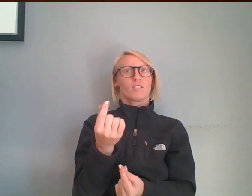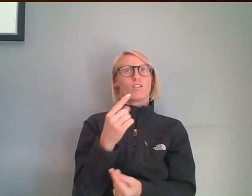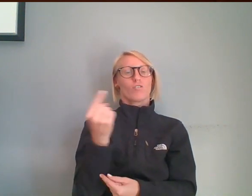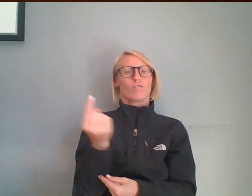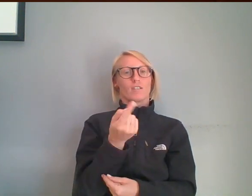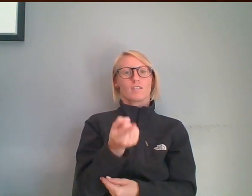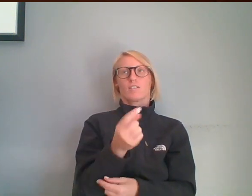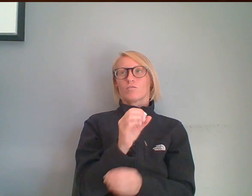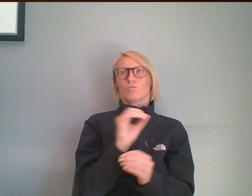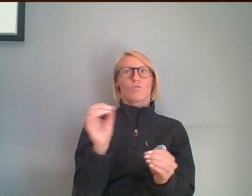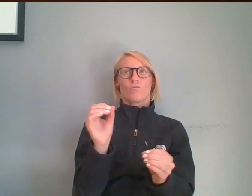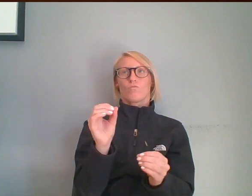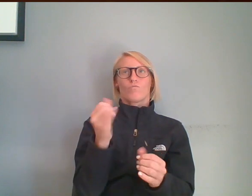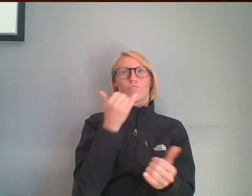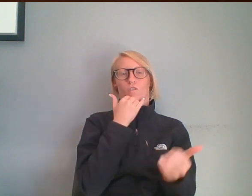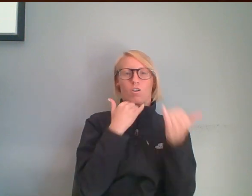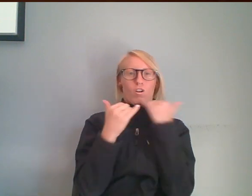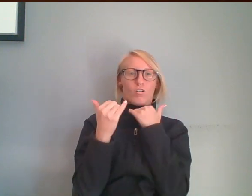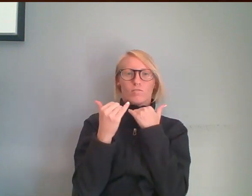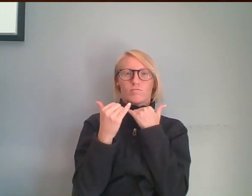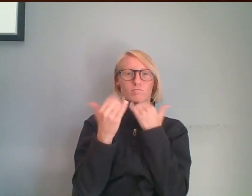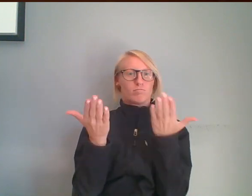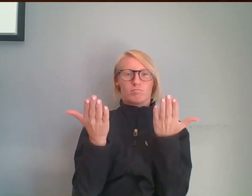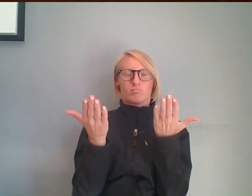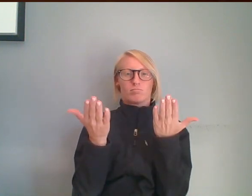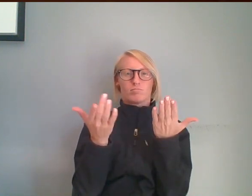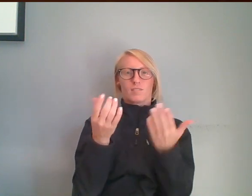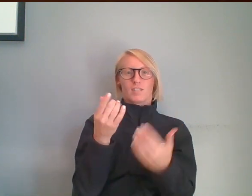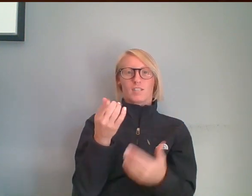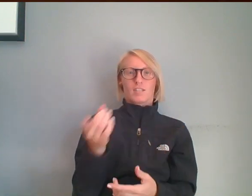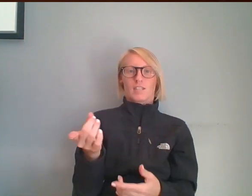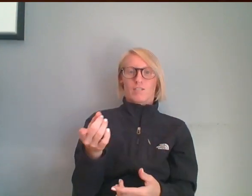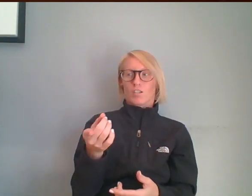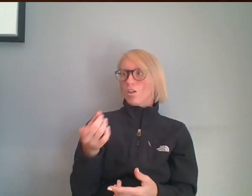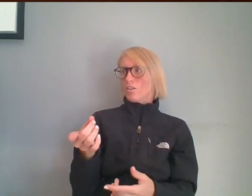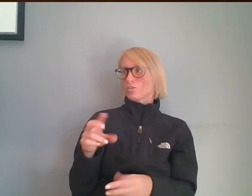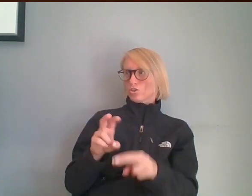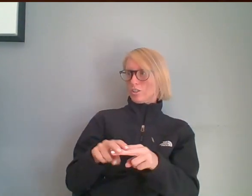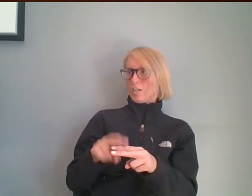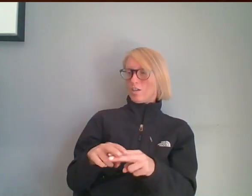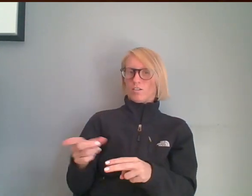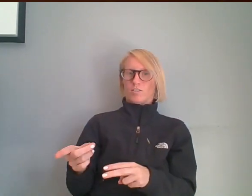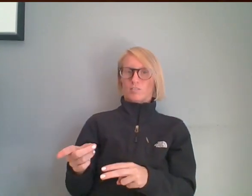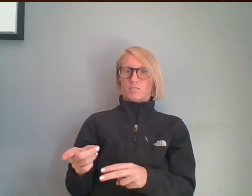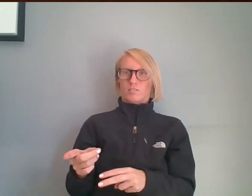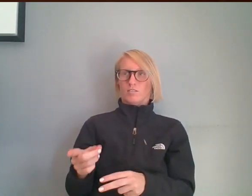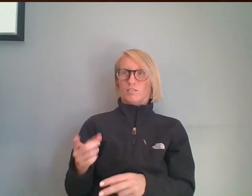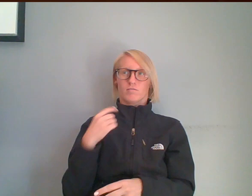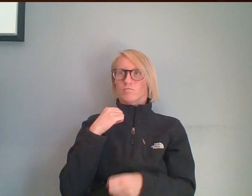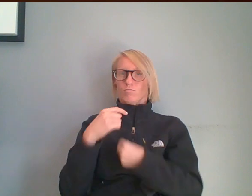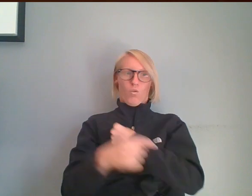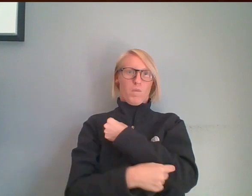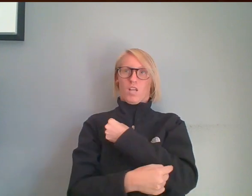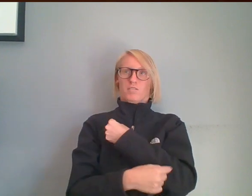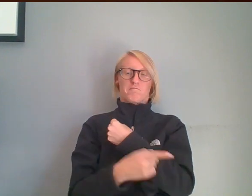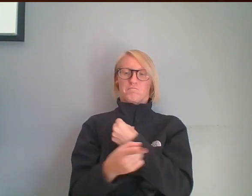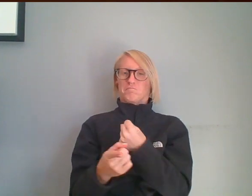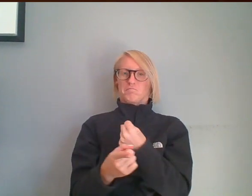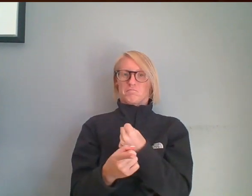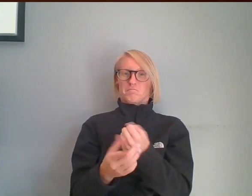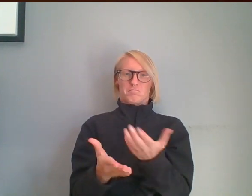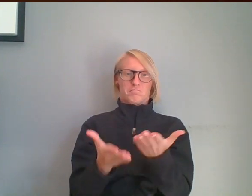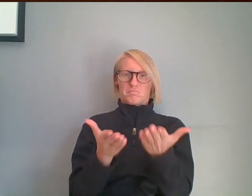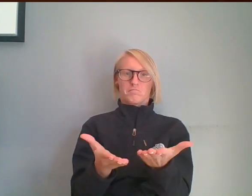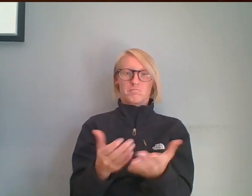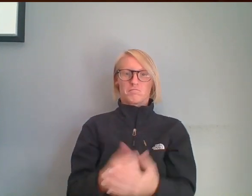to get this wrong. Okay? Even if I call this a chair, no penalty will be bestowed upon